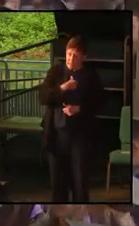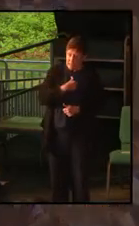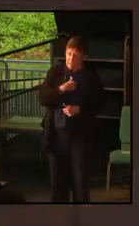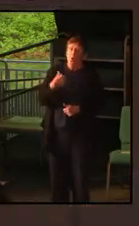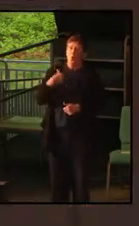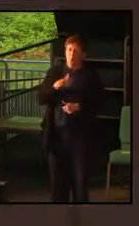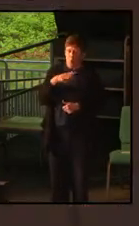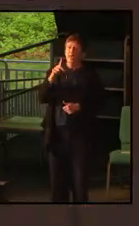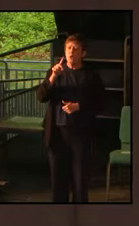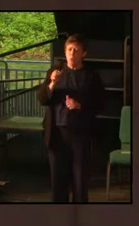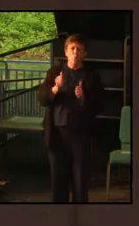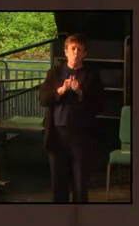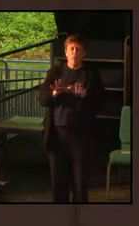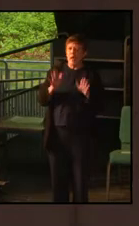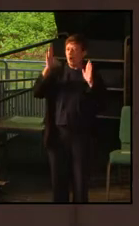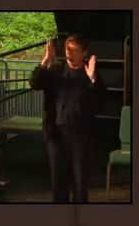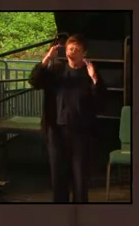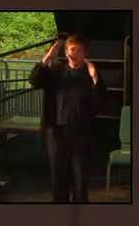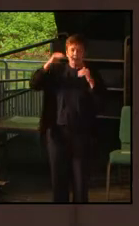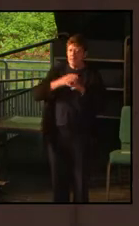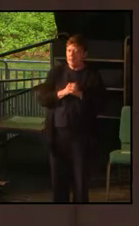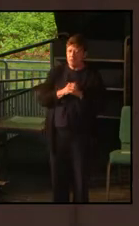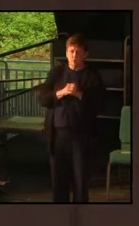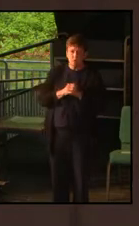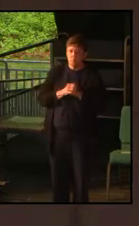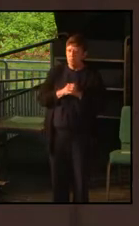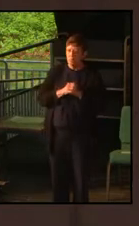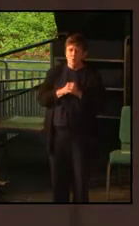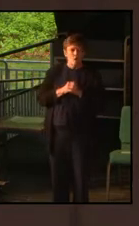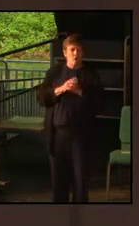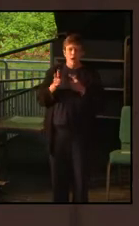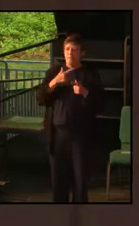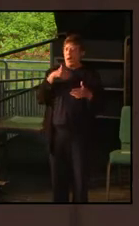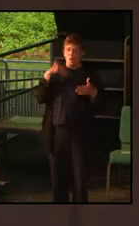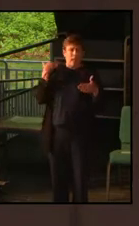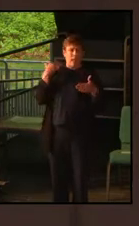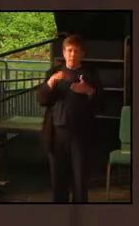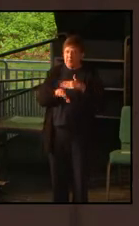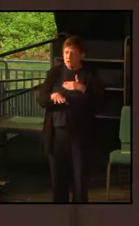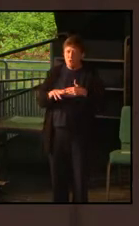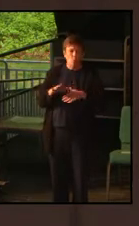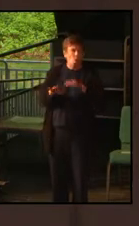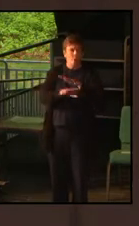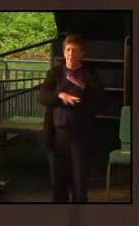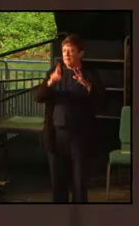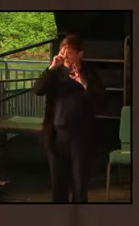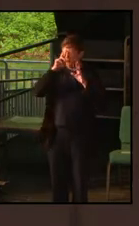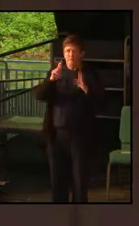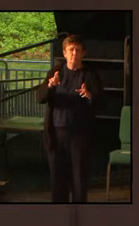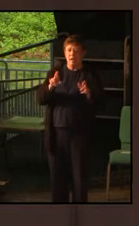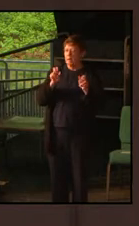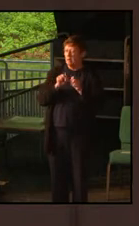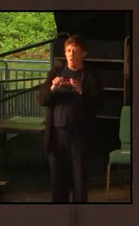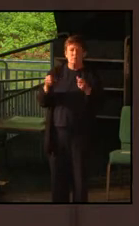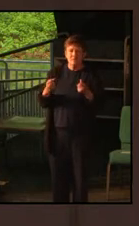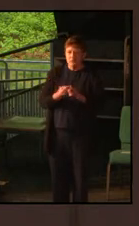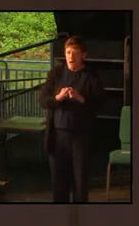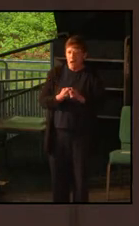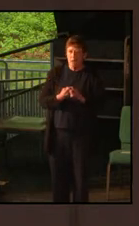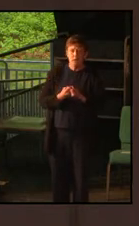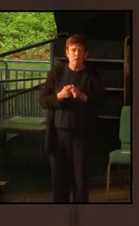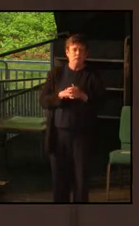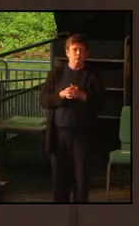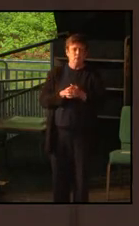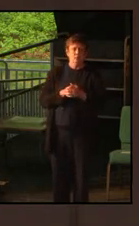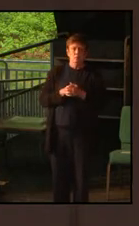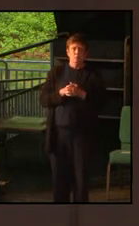Because we do it without any expectation of recognition or even basic respect from a society that only